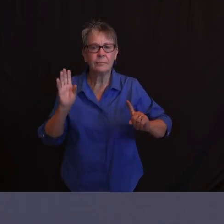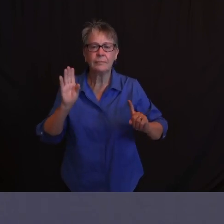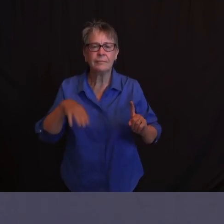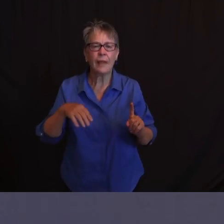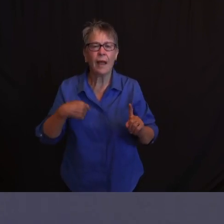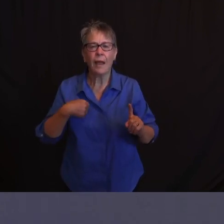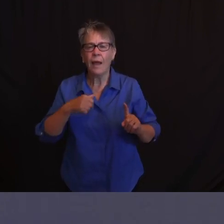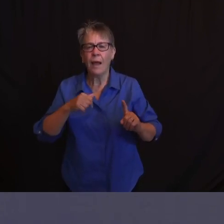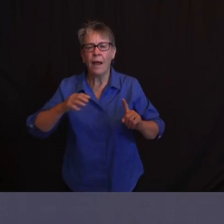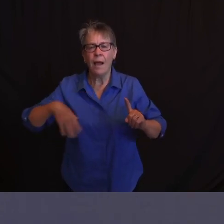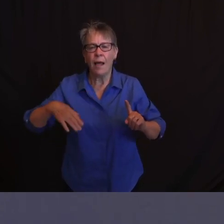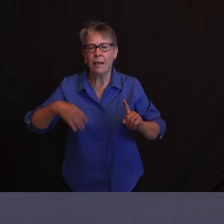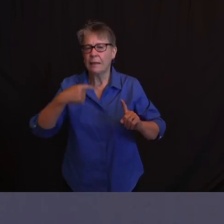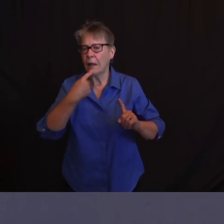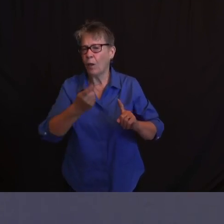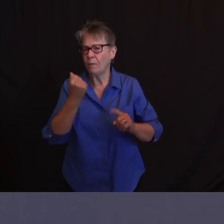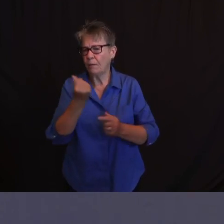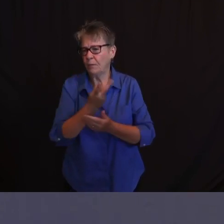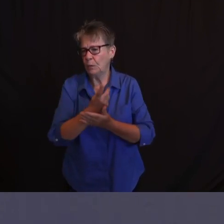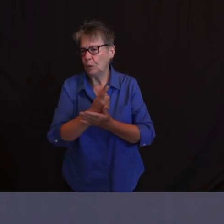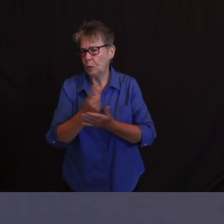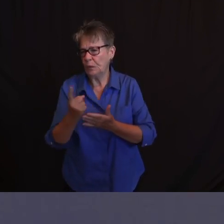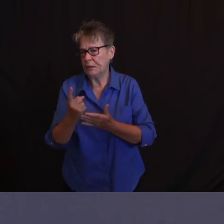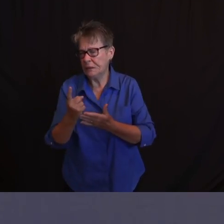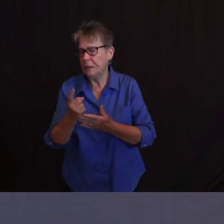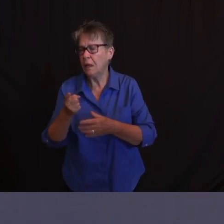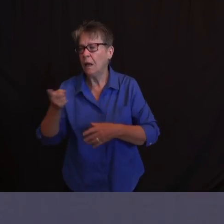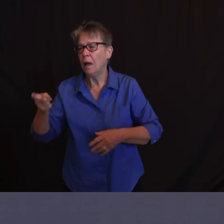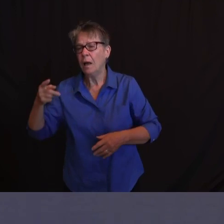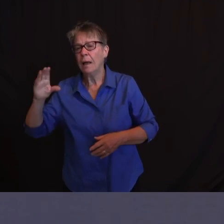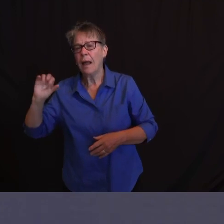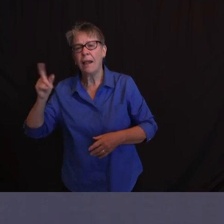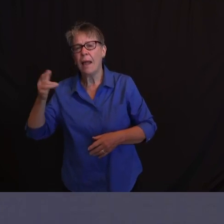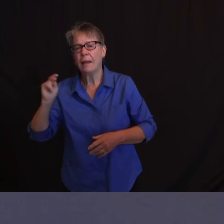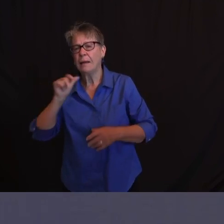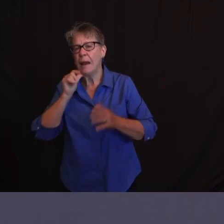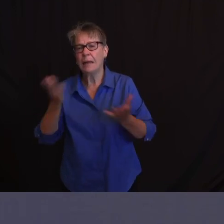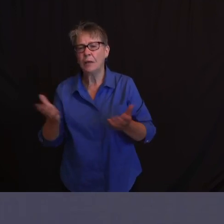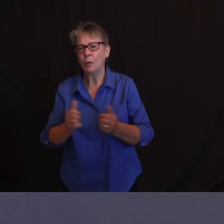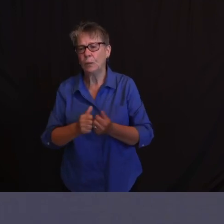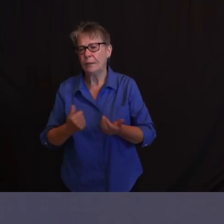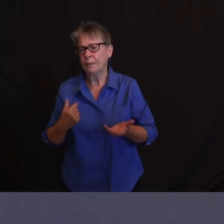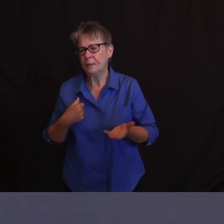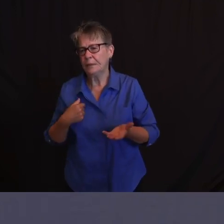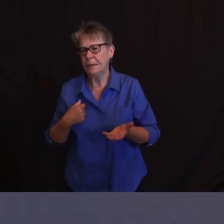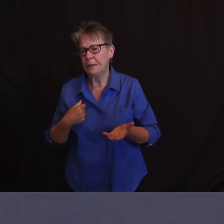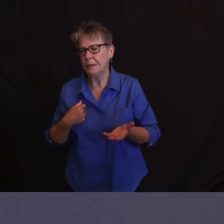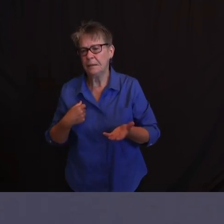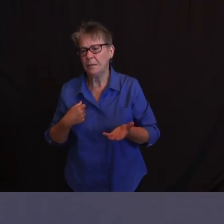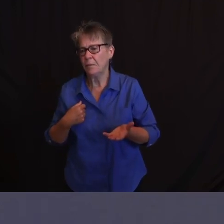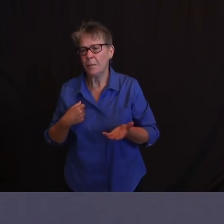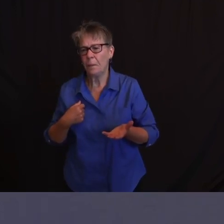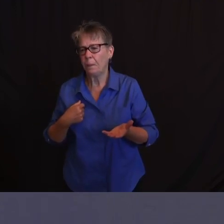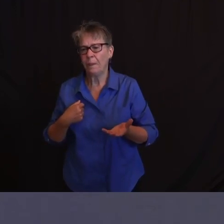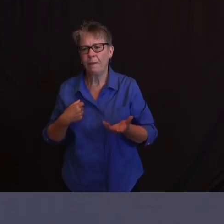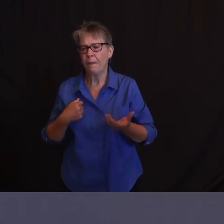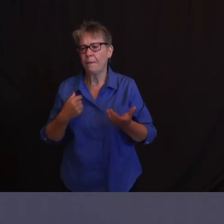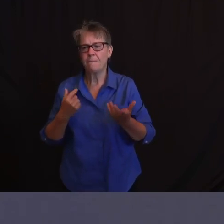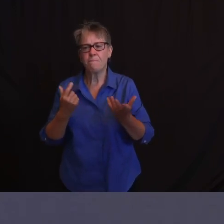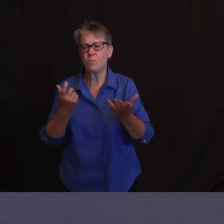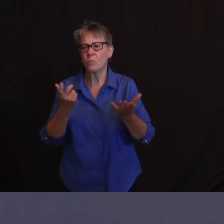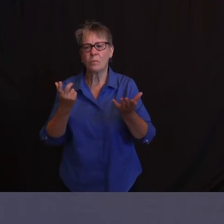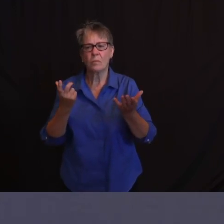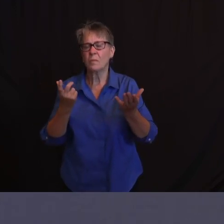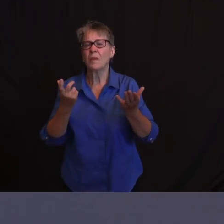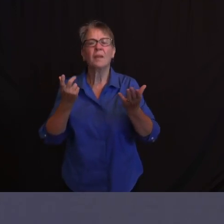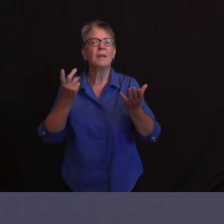won't see it differently. We still don't have the PPE we need as a state or as a country. I mean, that's just a fact. Judy